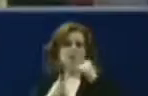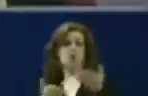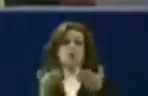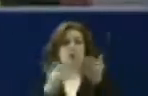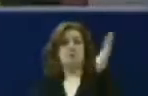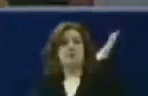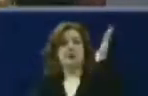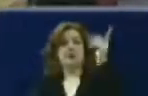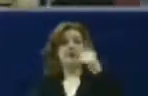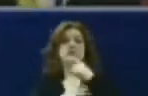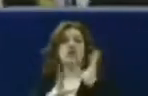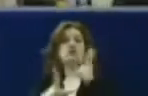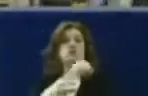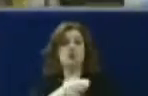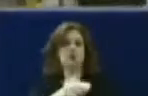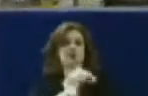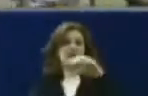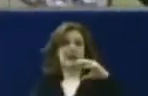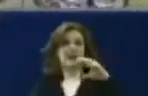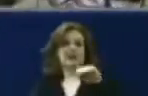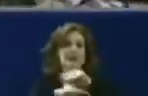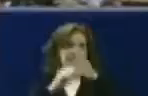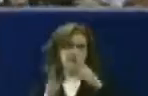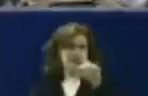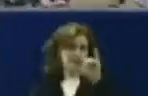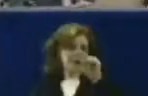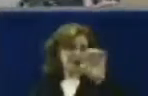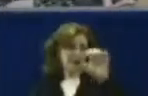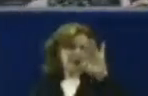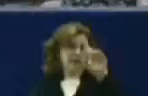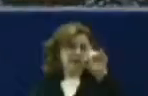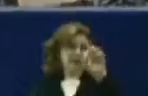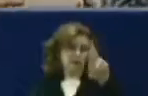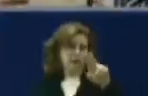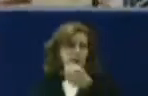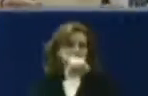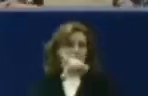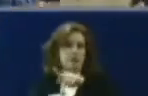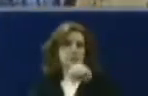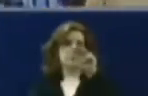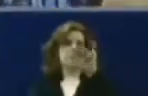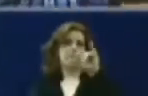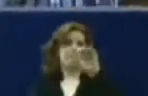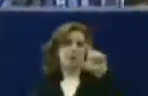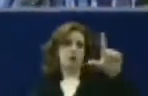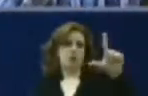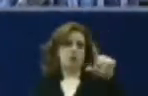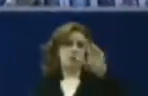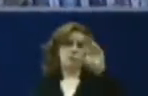in the recognition are Counselor Diane Elder and Principal Michael Kelly.